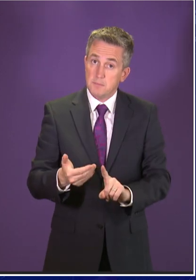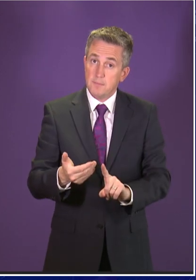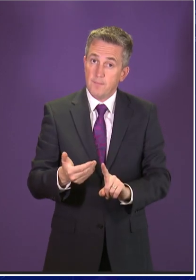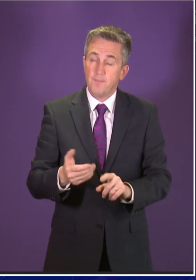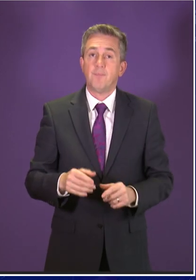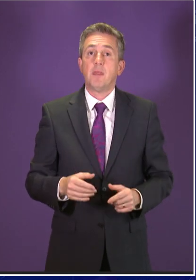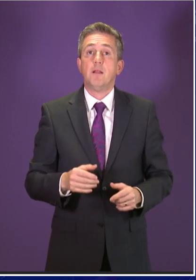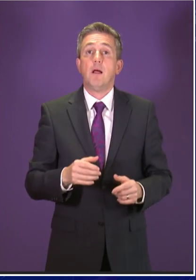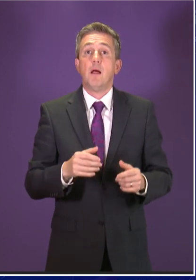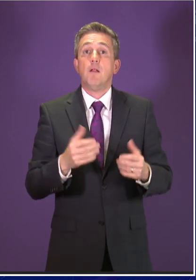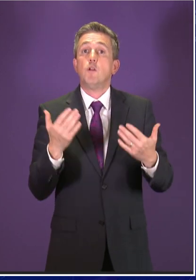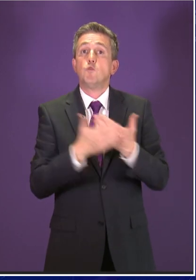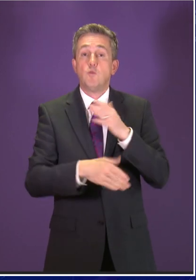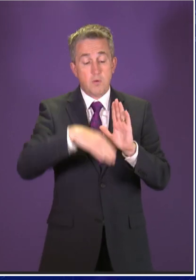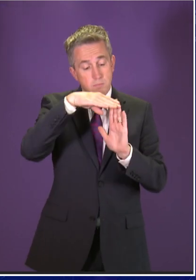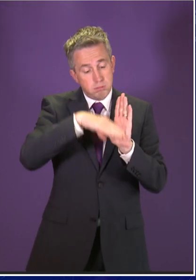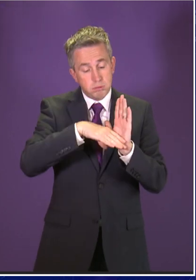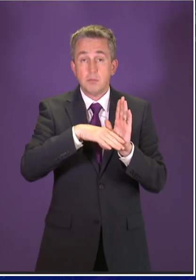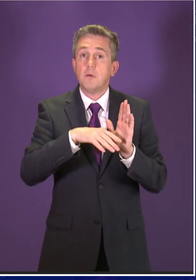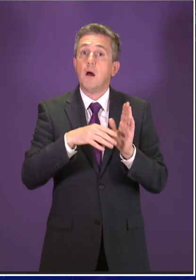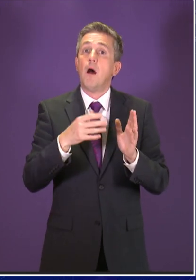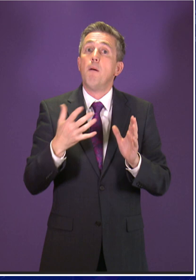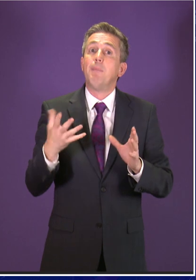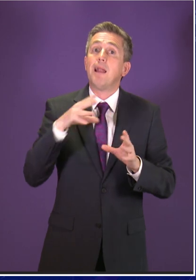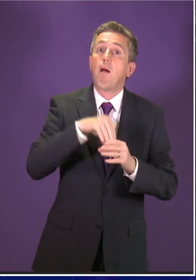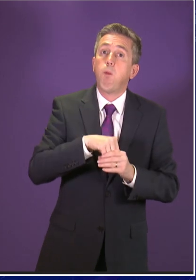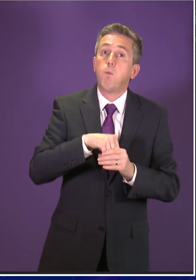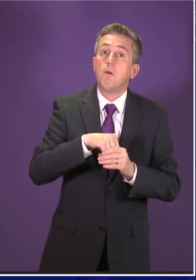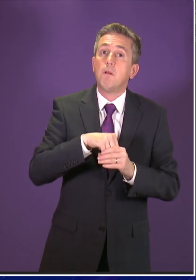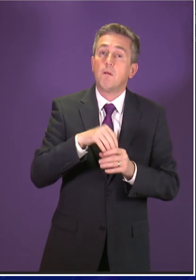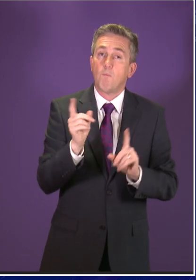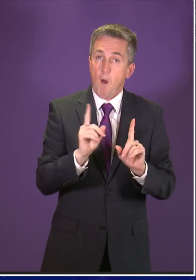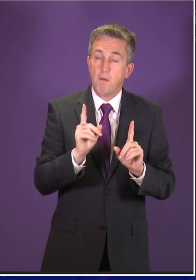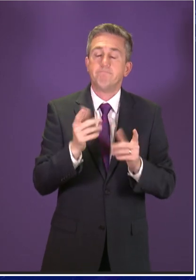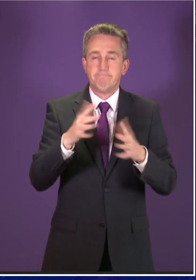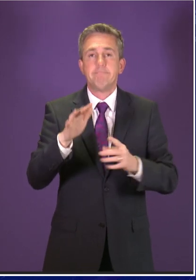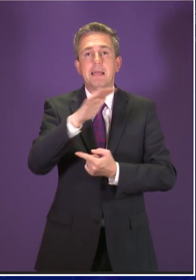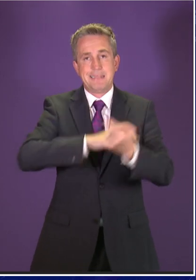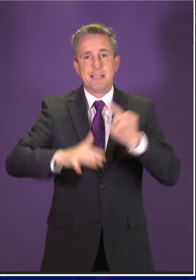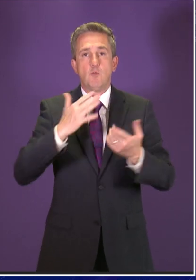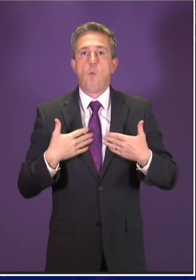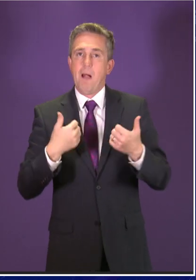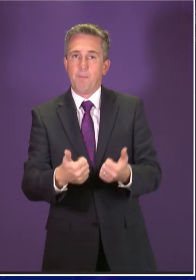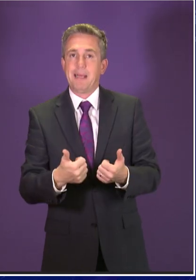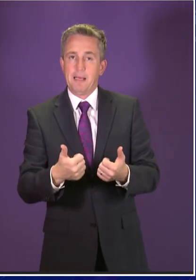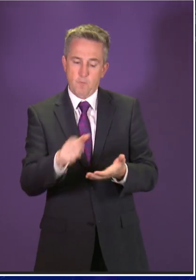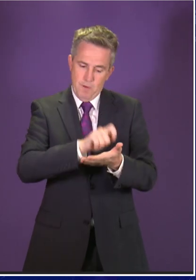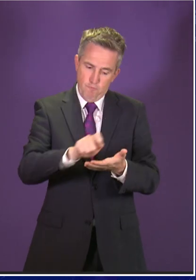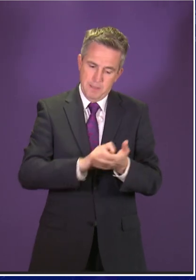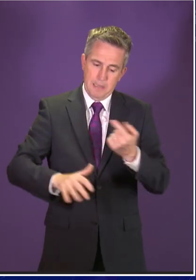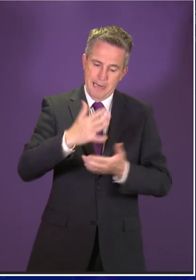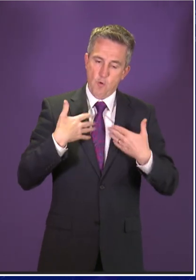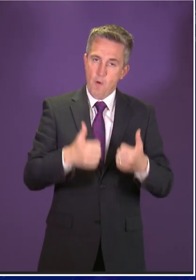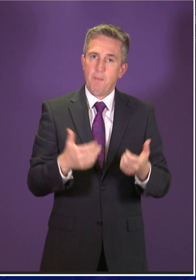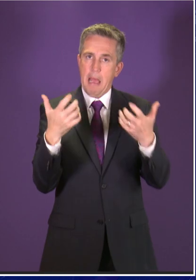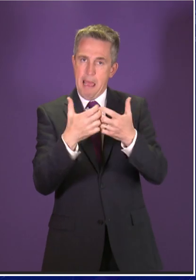of that framework, we have for the first time included the concept of national well-being, and we've